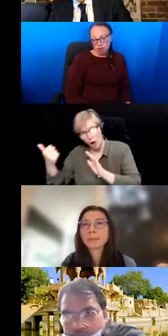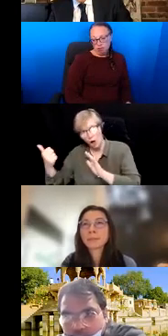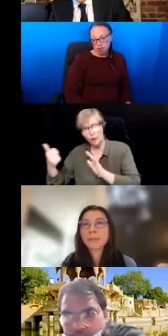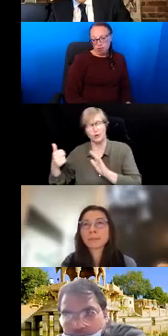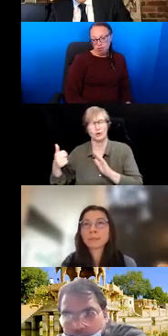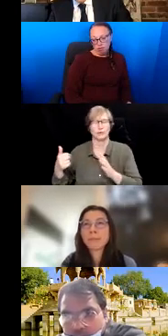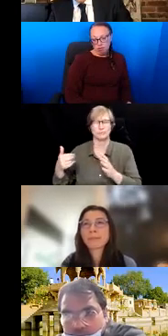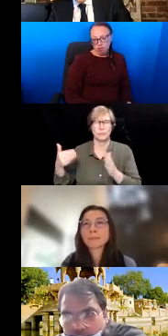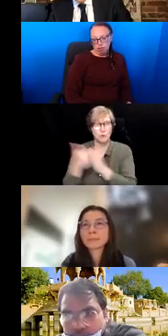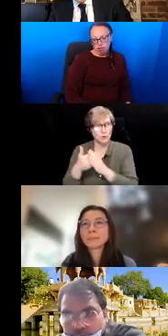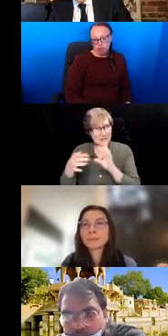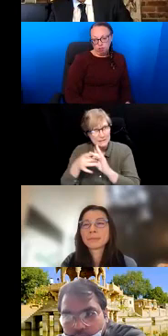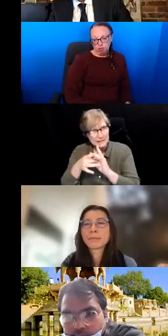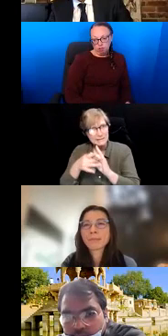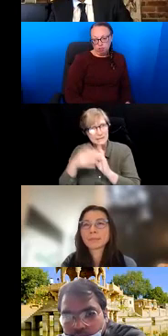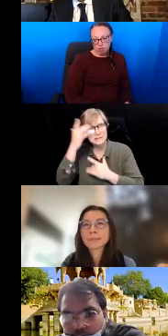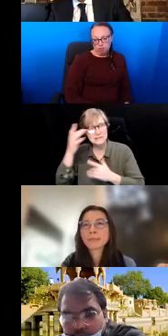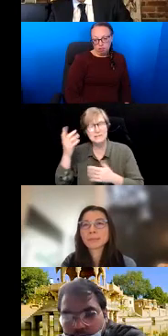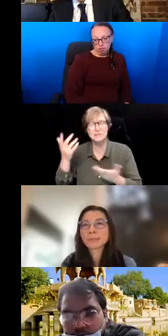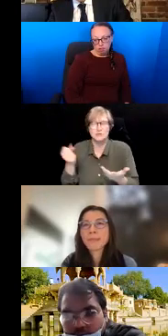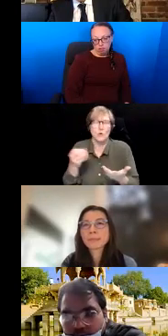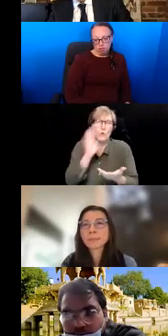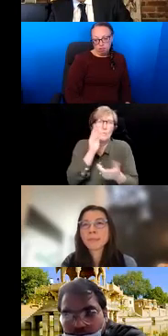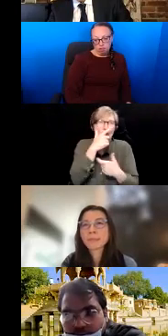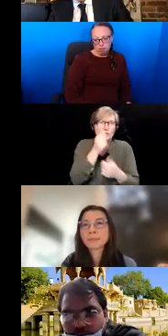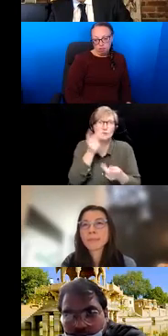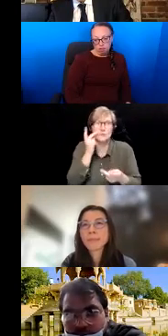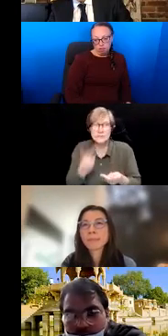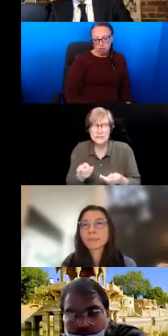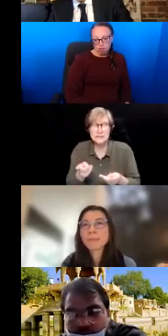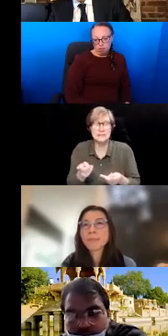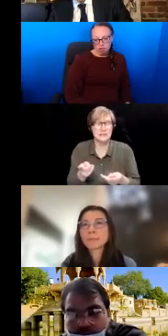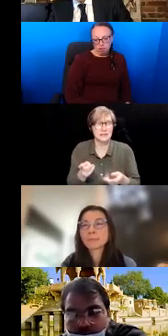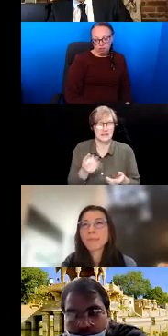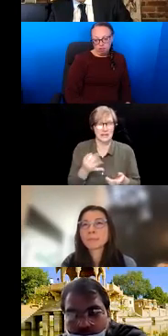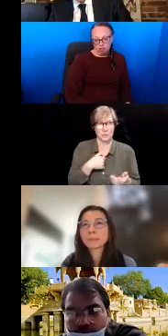linked diseases. So it will be interesting to us to see if we move the needle on any